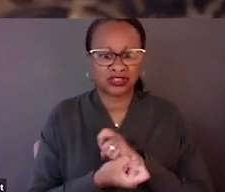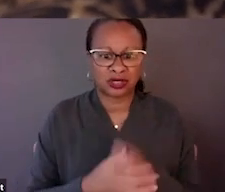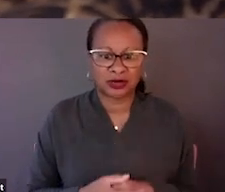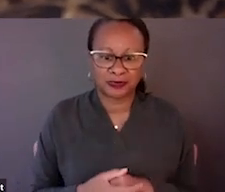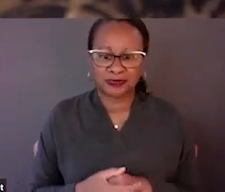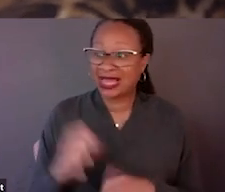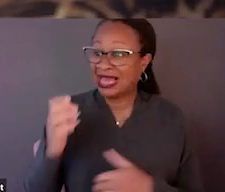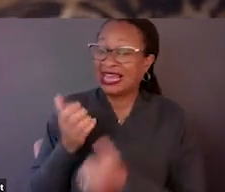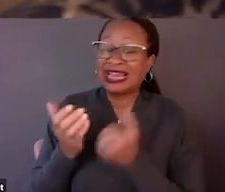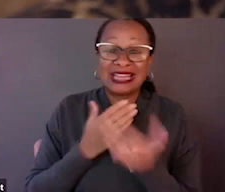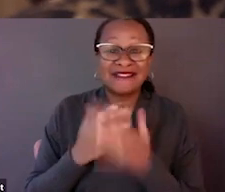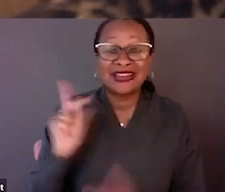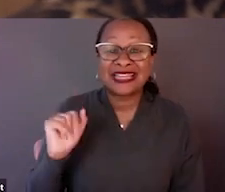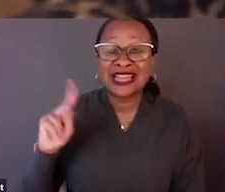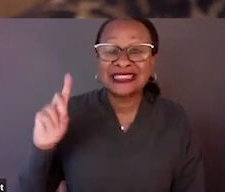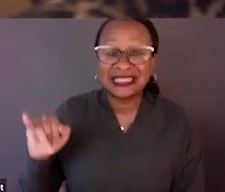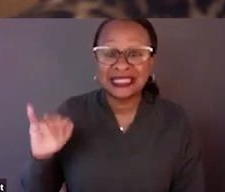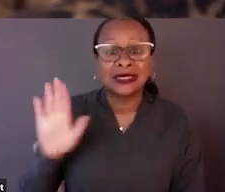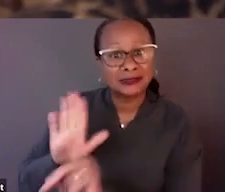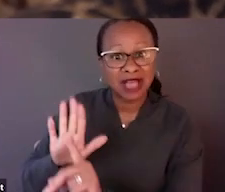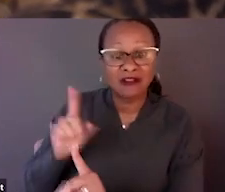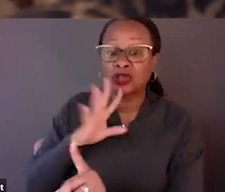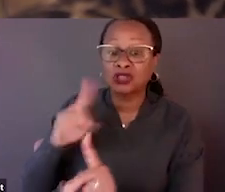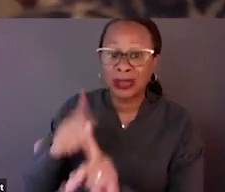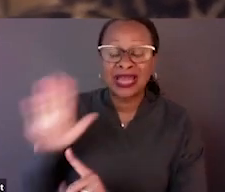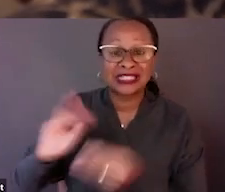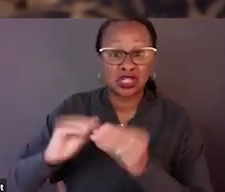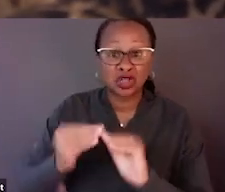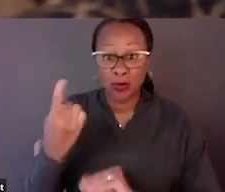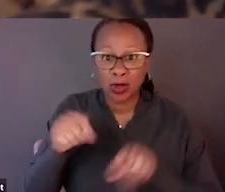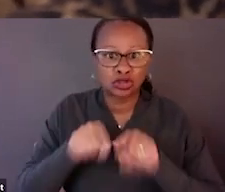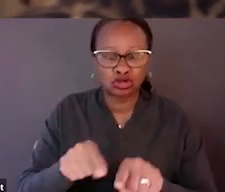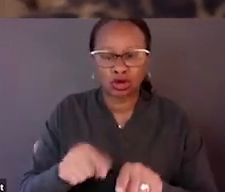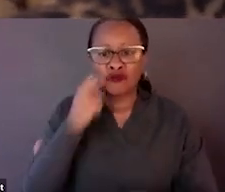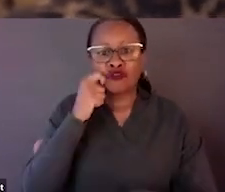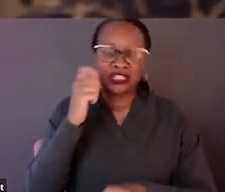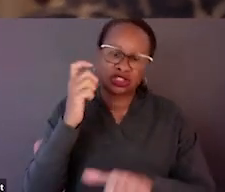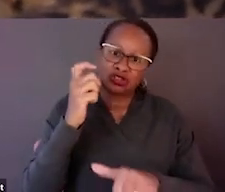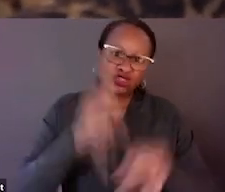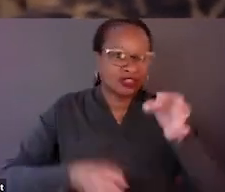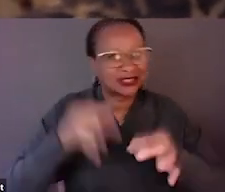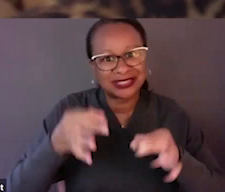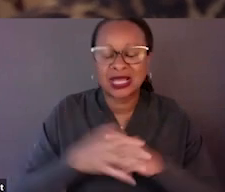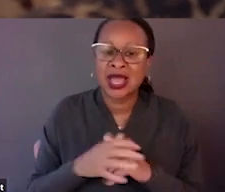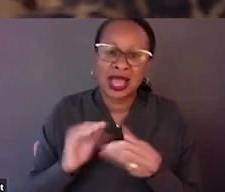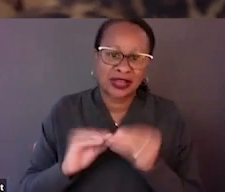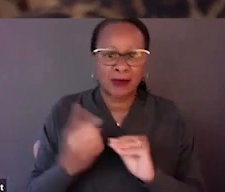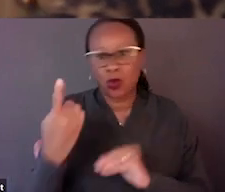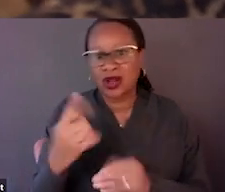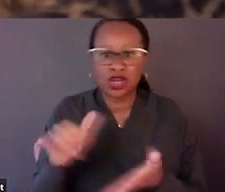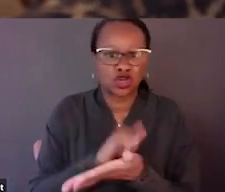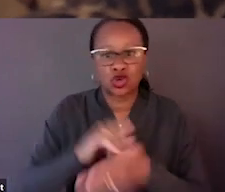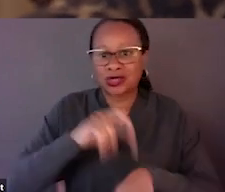Kendi himself talks about this, you know, in his book. He had the number one, you know, during the racial reckoning, he had the number one New York Times bestseller, How to